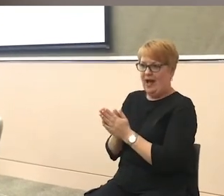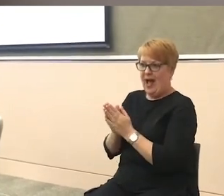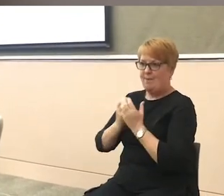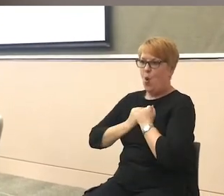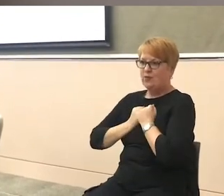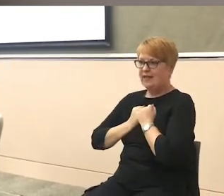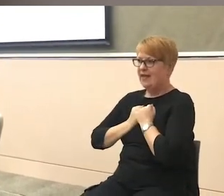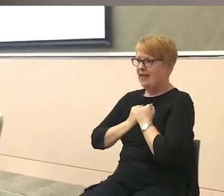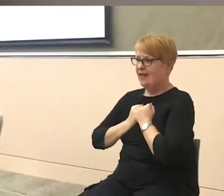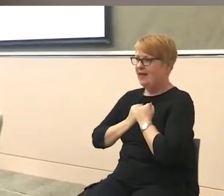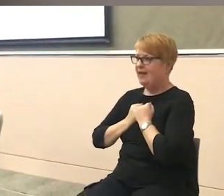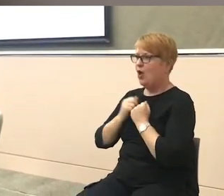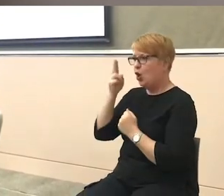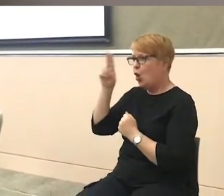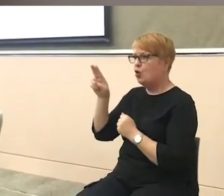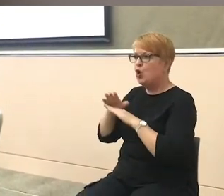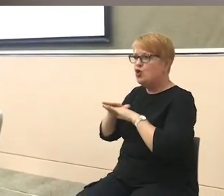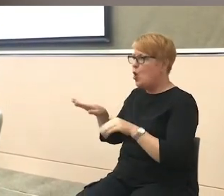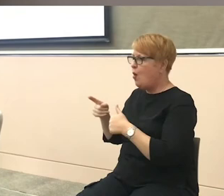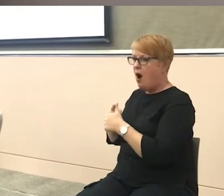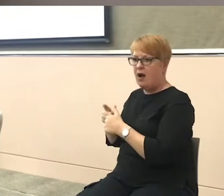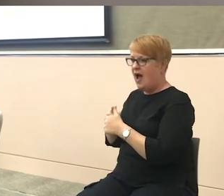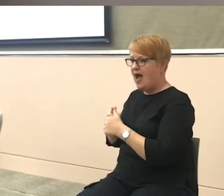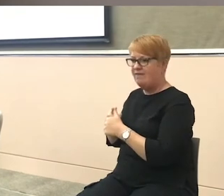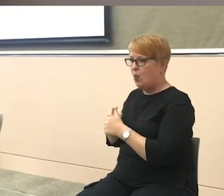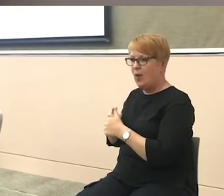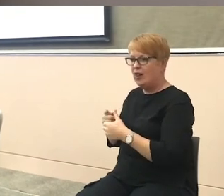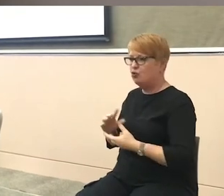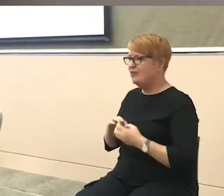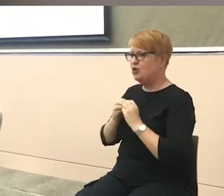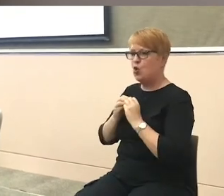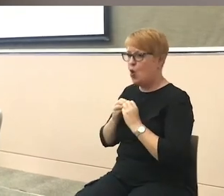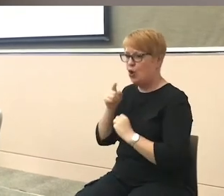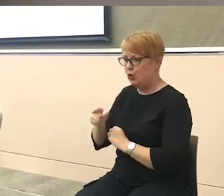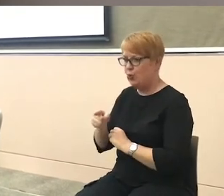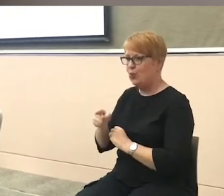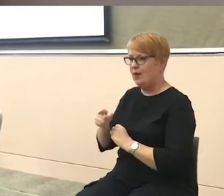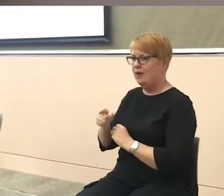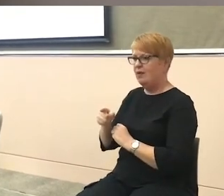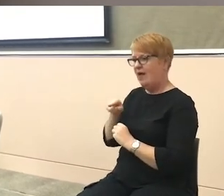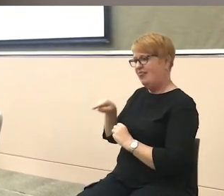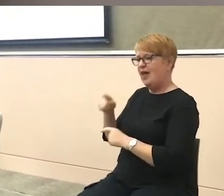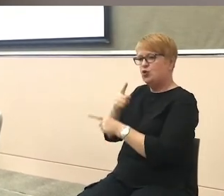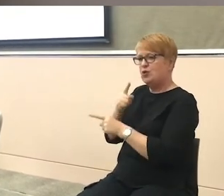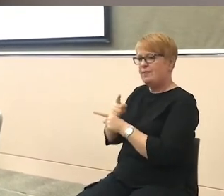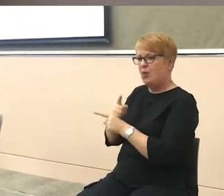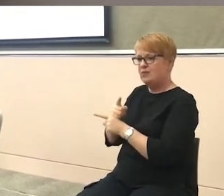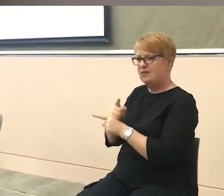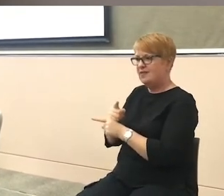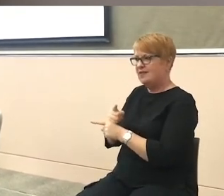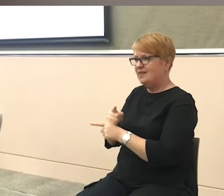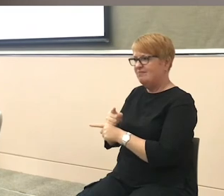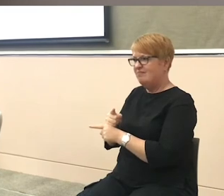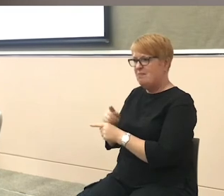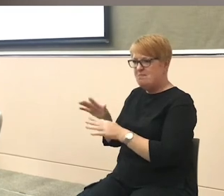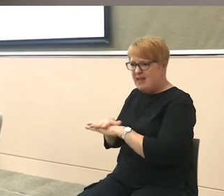by Julietta Singh. And, like, they talk about, like, these illegitimate, messy, unauthenticated body archives,